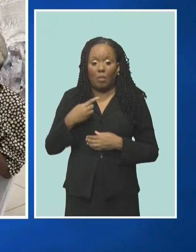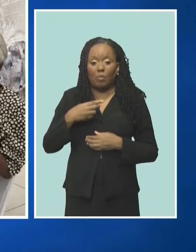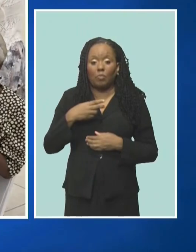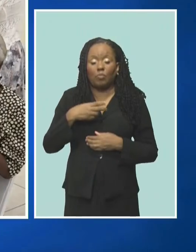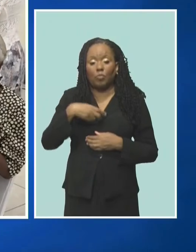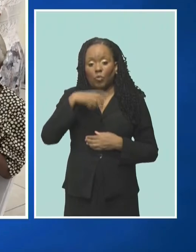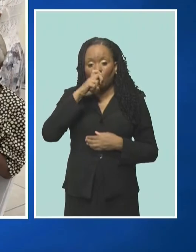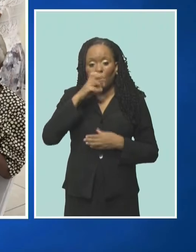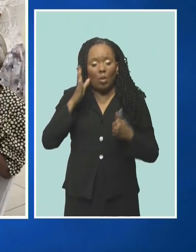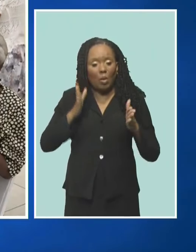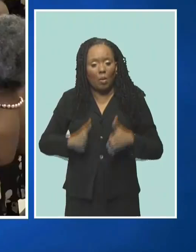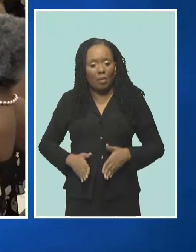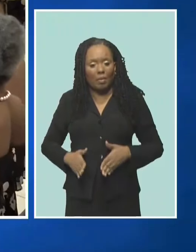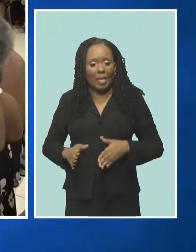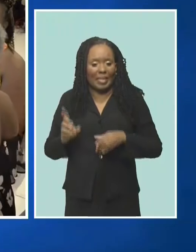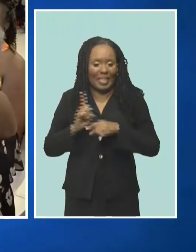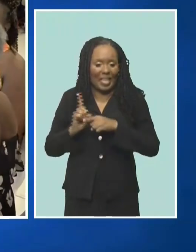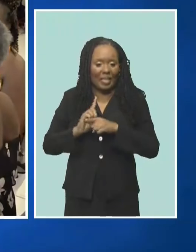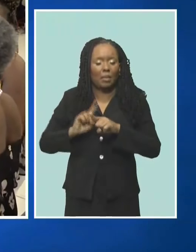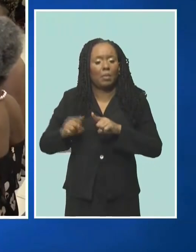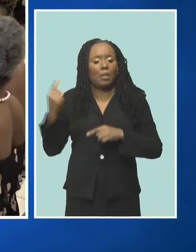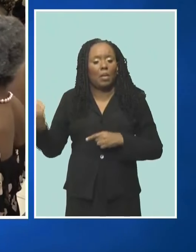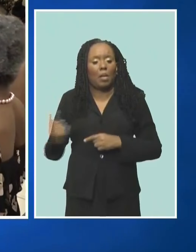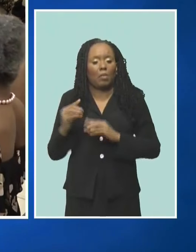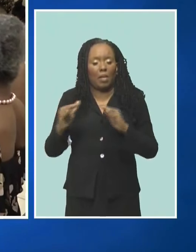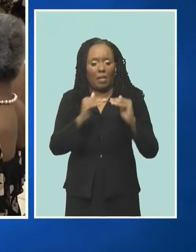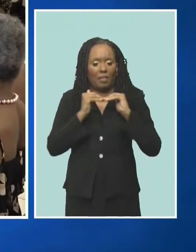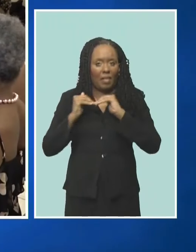a disciplinarian, she was always fair in her methods.